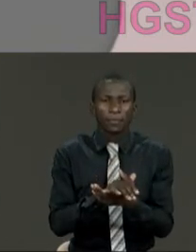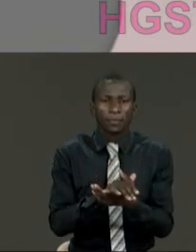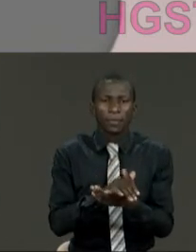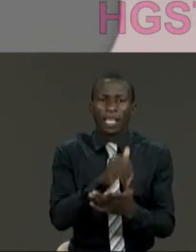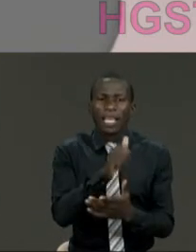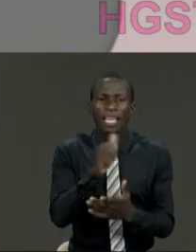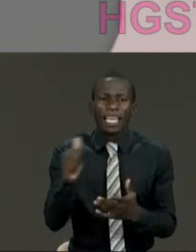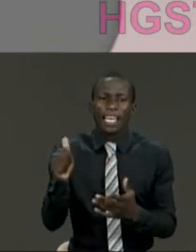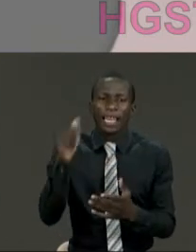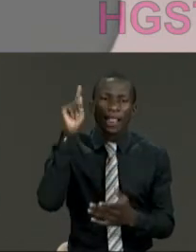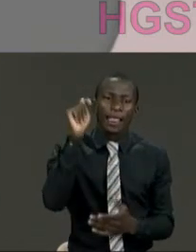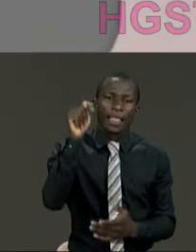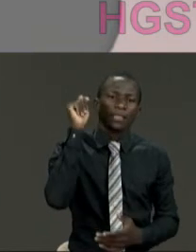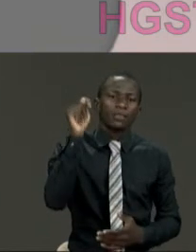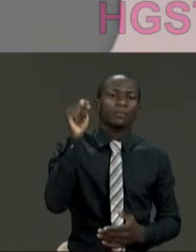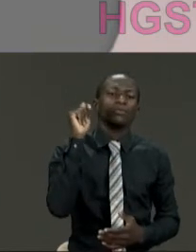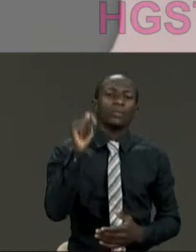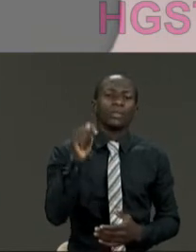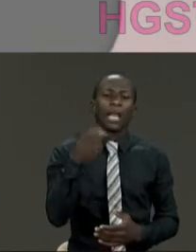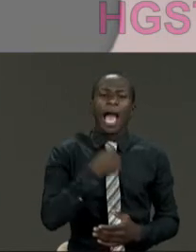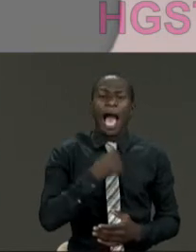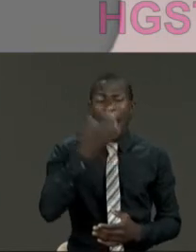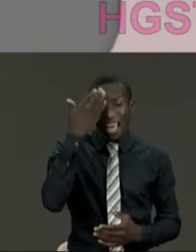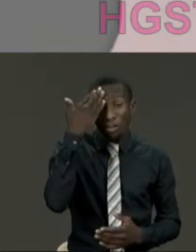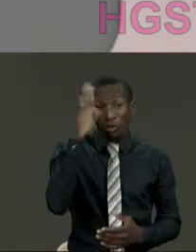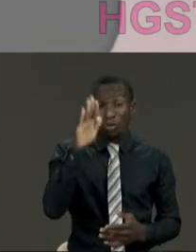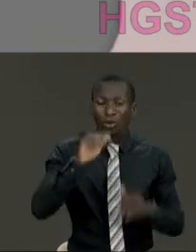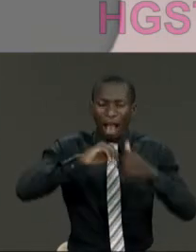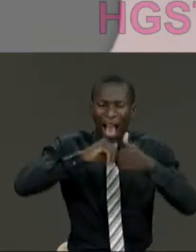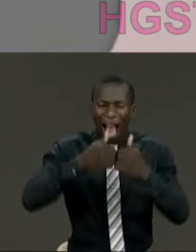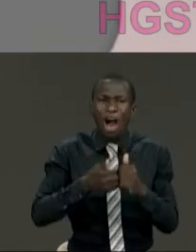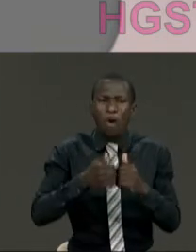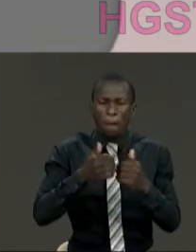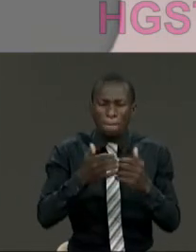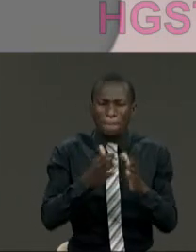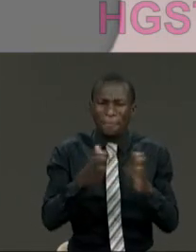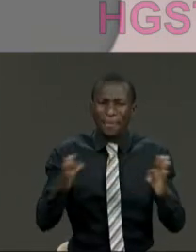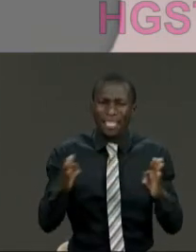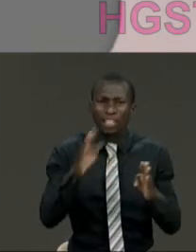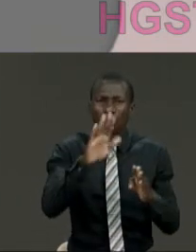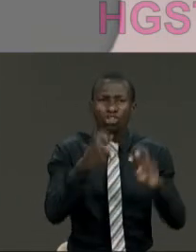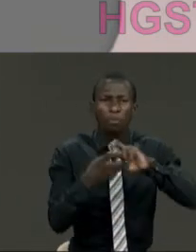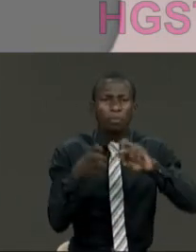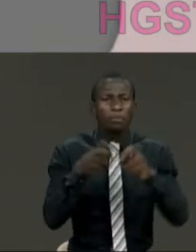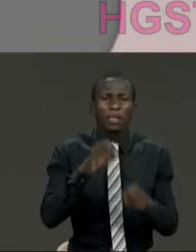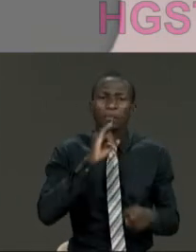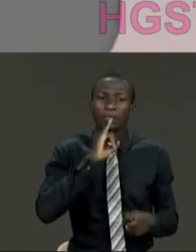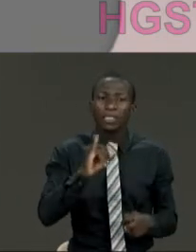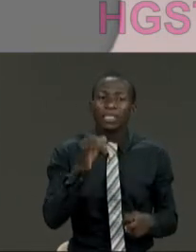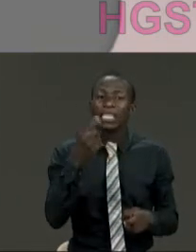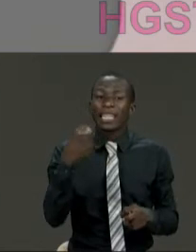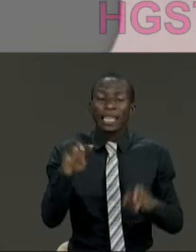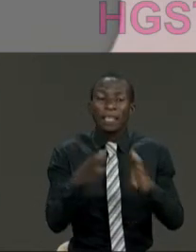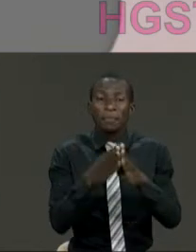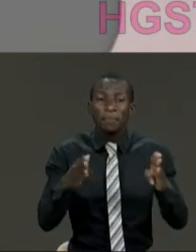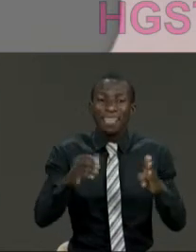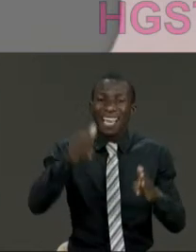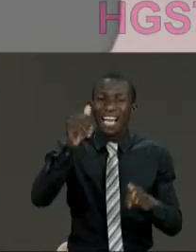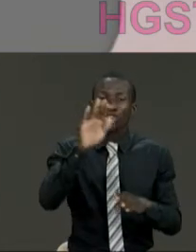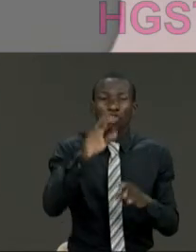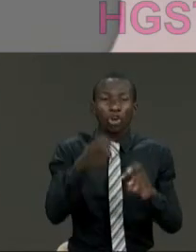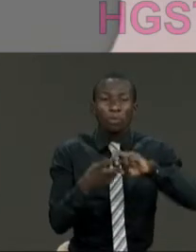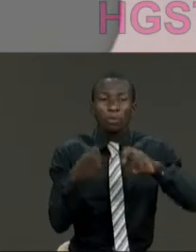a testimony. I don't know how big your problem may be. The bigger your problem, the